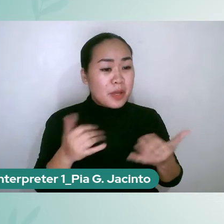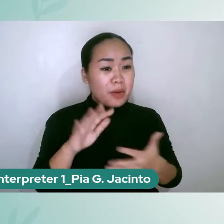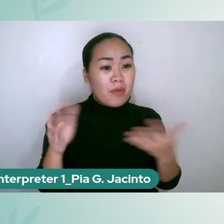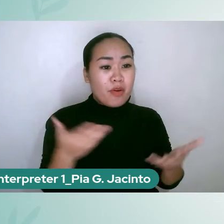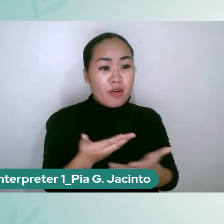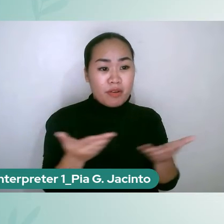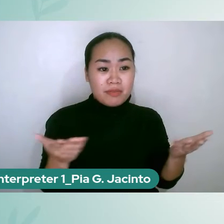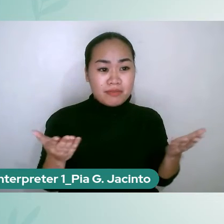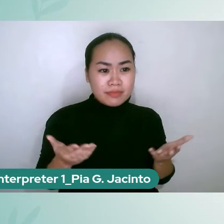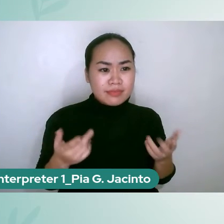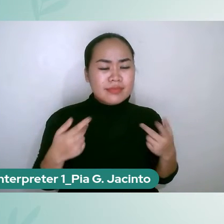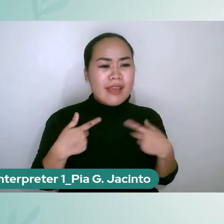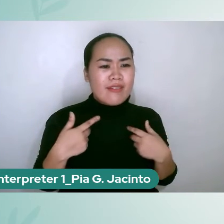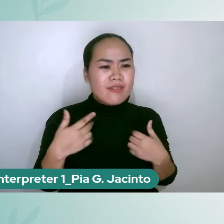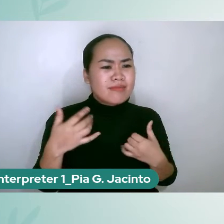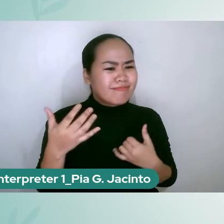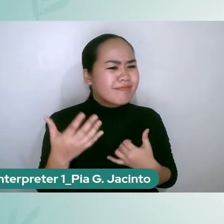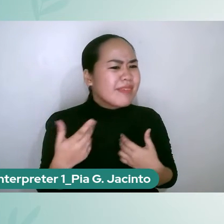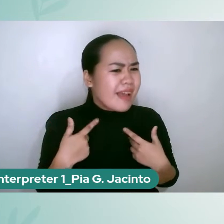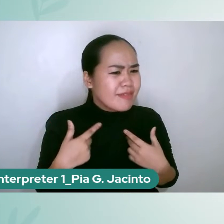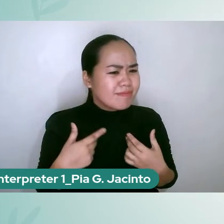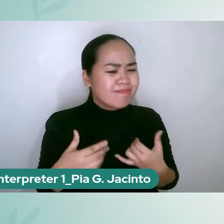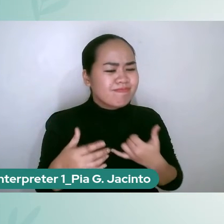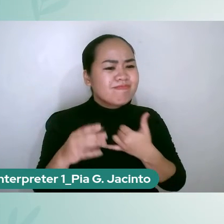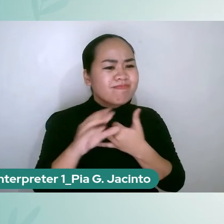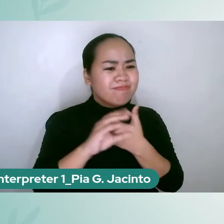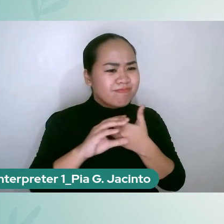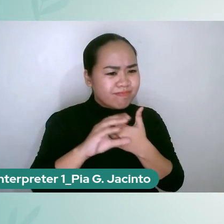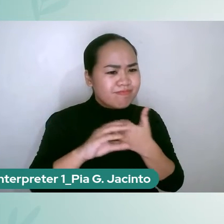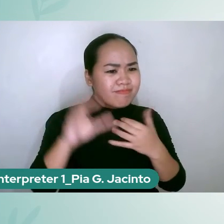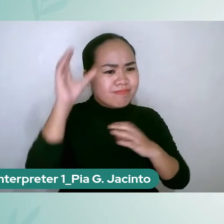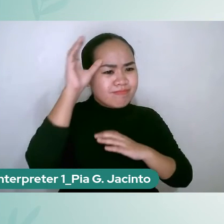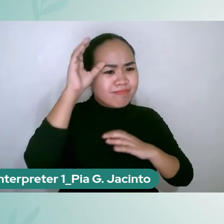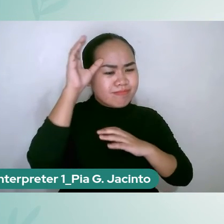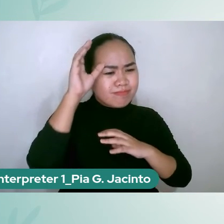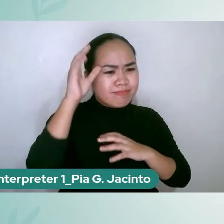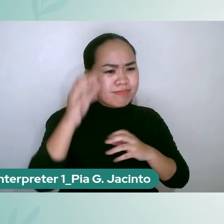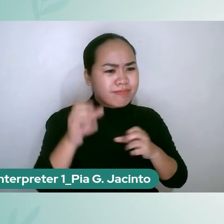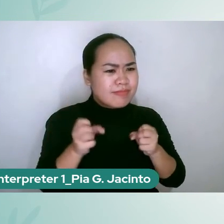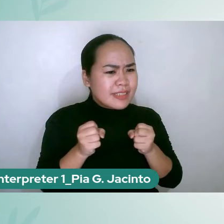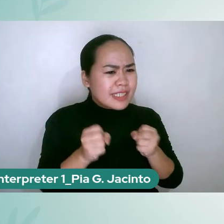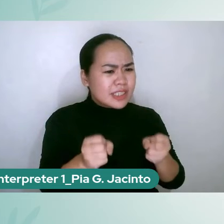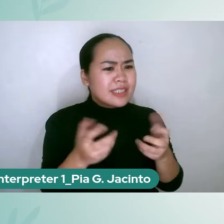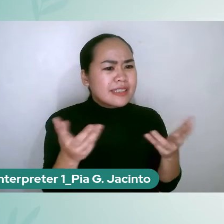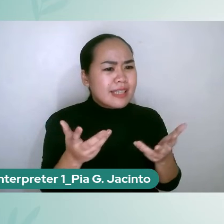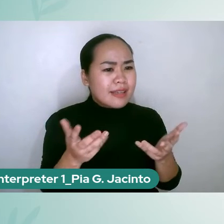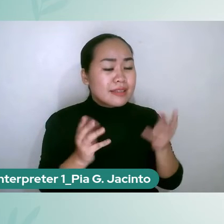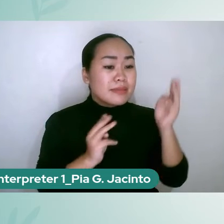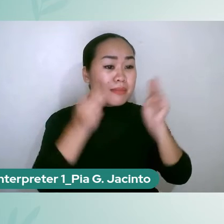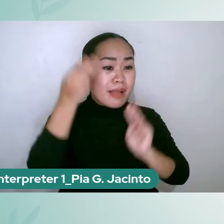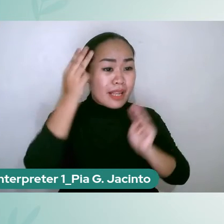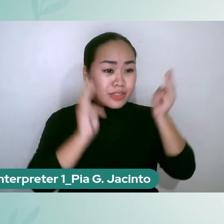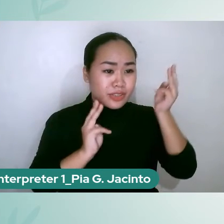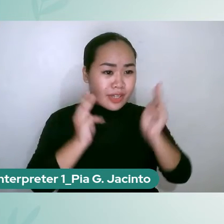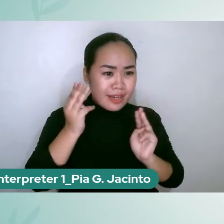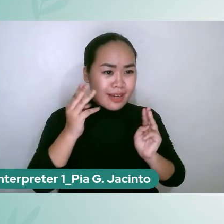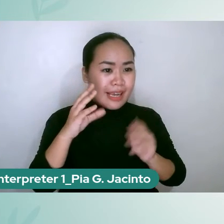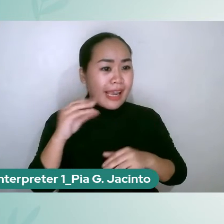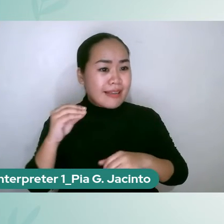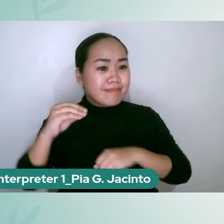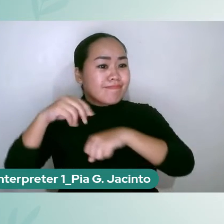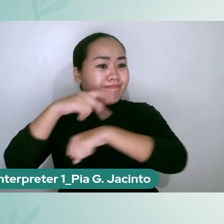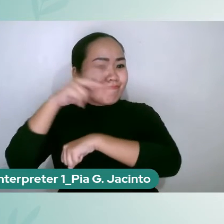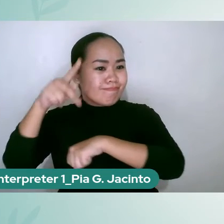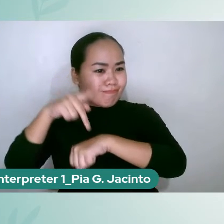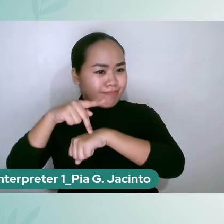and cervical cancer elimination strategies in Malaysia and in the Philippines. In this session, we will